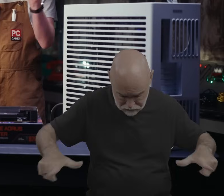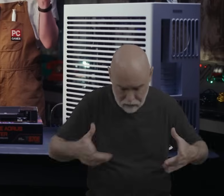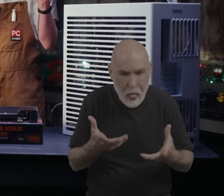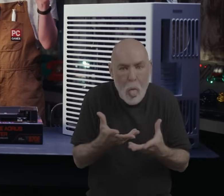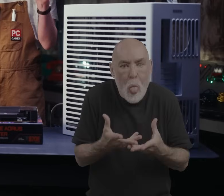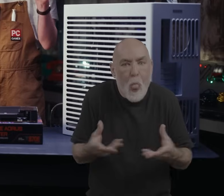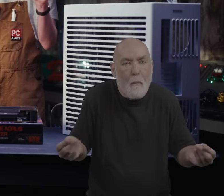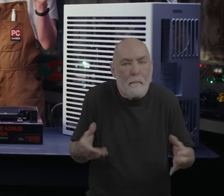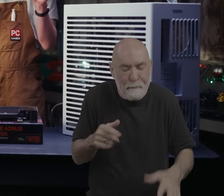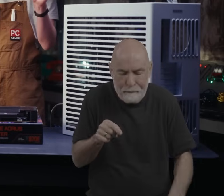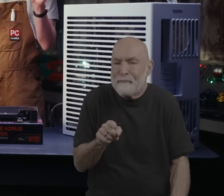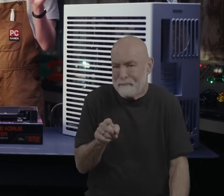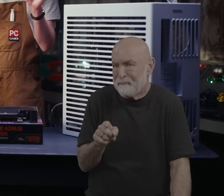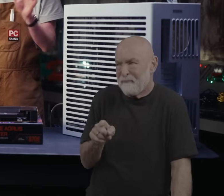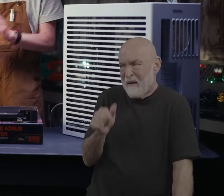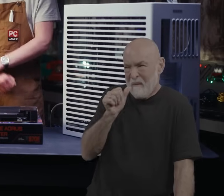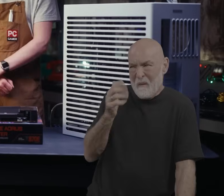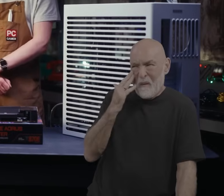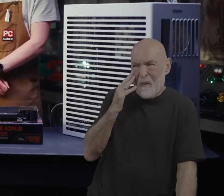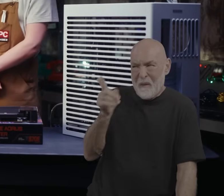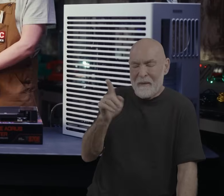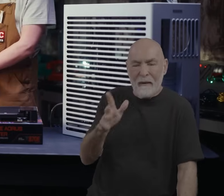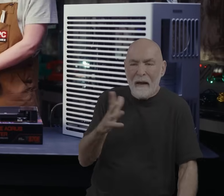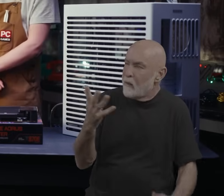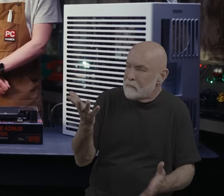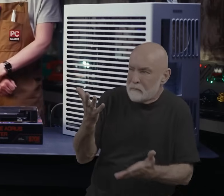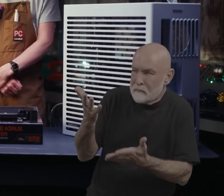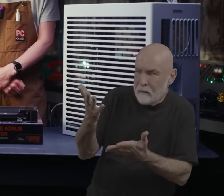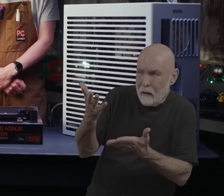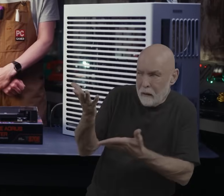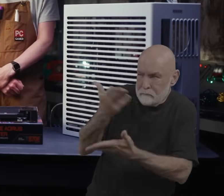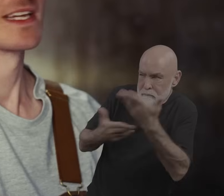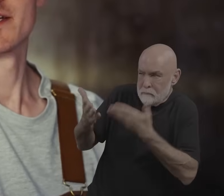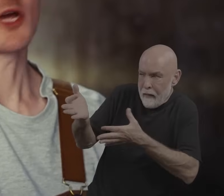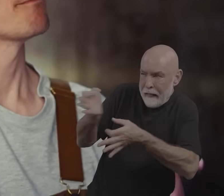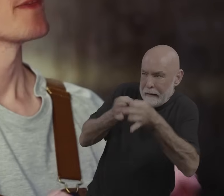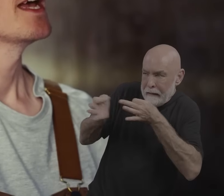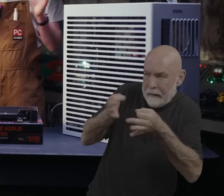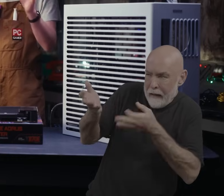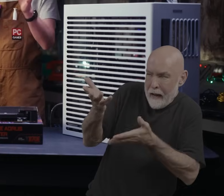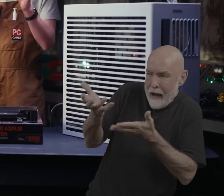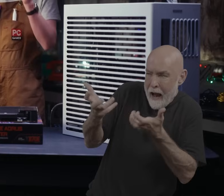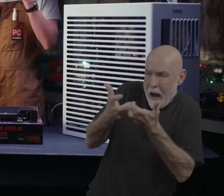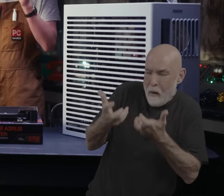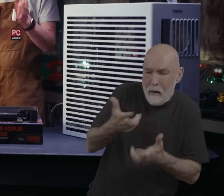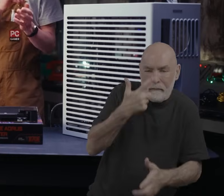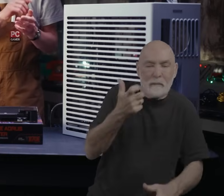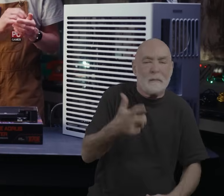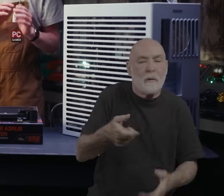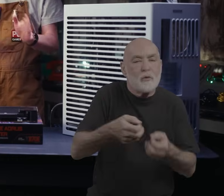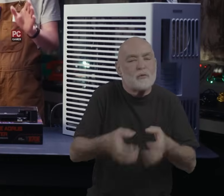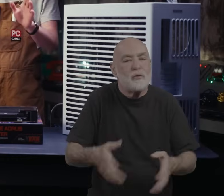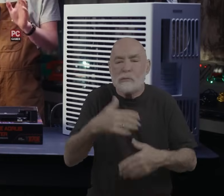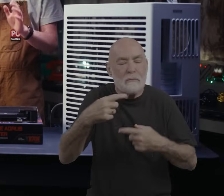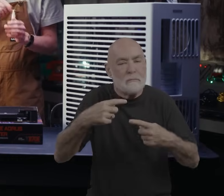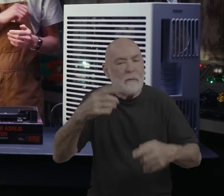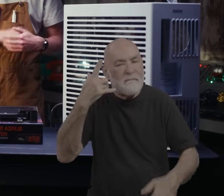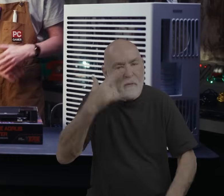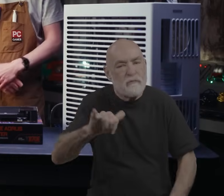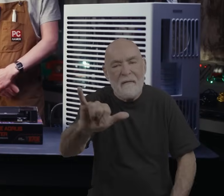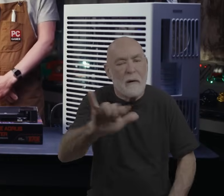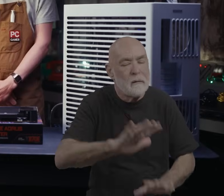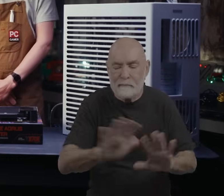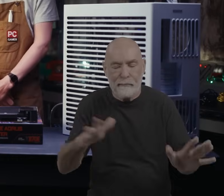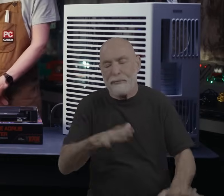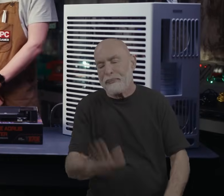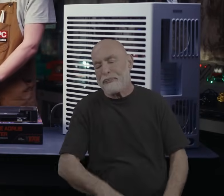just disappears? Oh, yeah, I hate that. Do you have some cool hack for quickly finding it? Nope. My tip is that screw is gone forever and you should